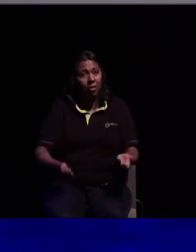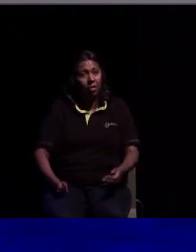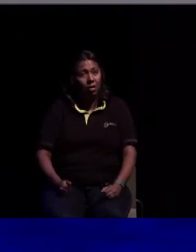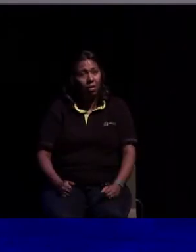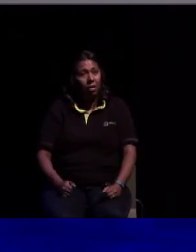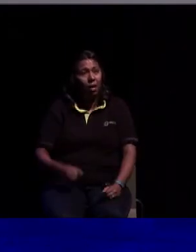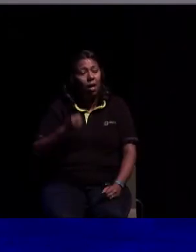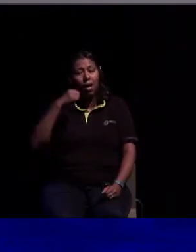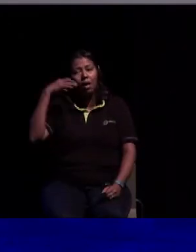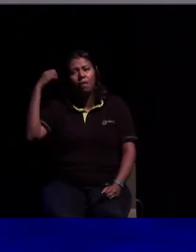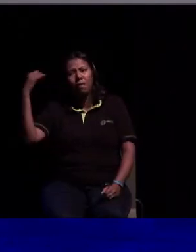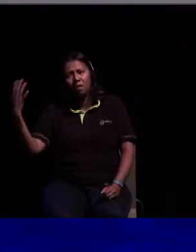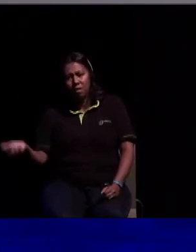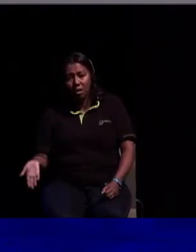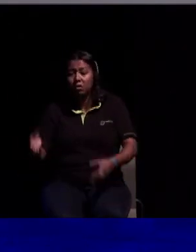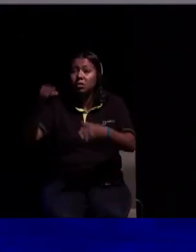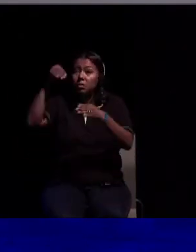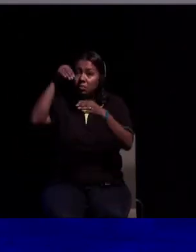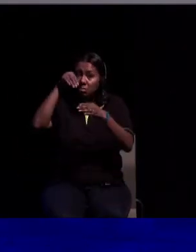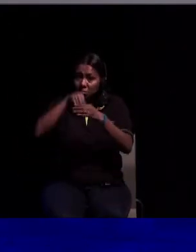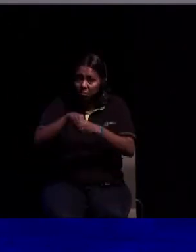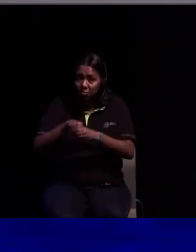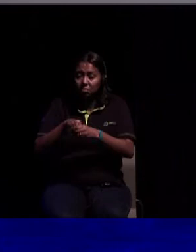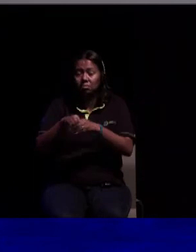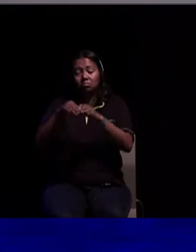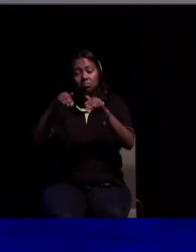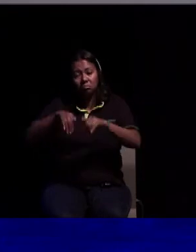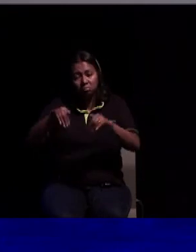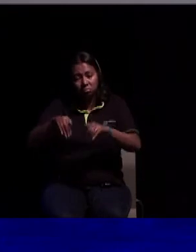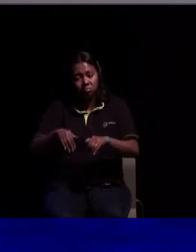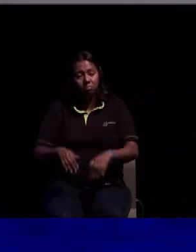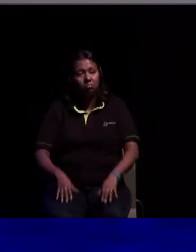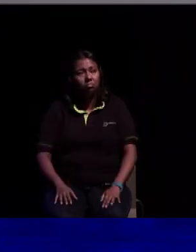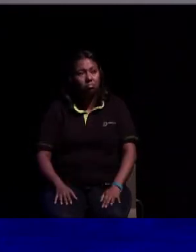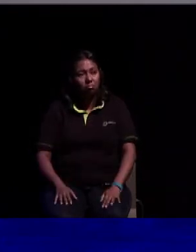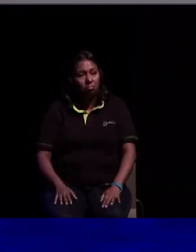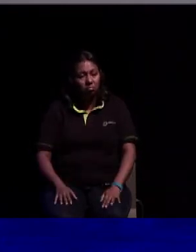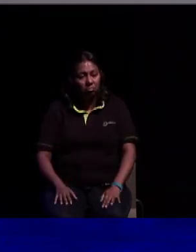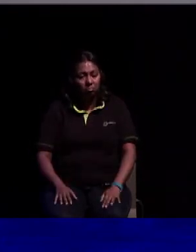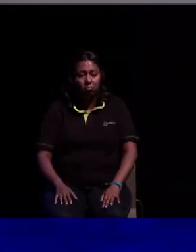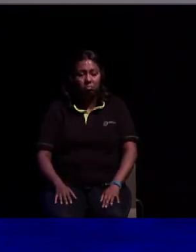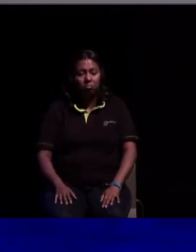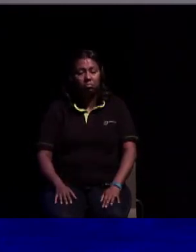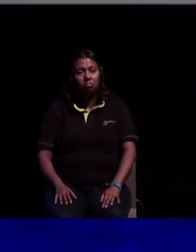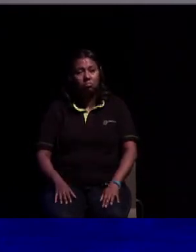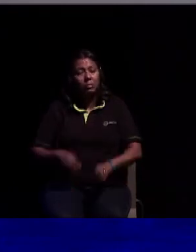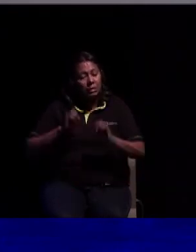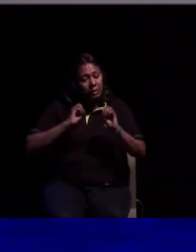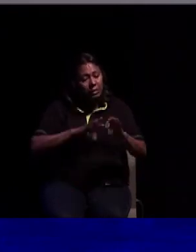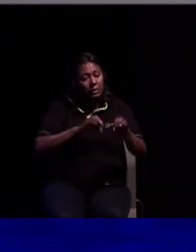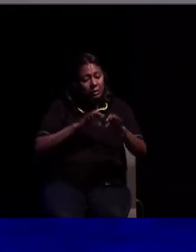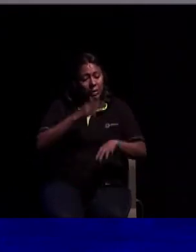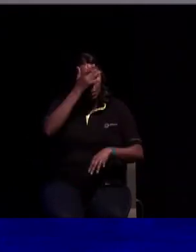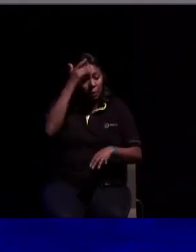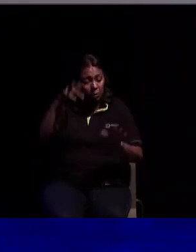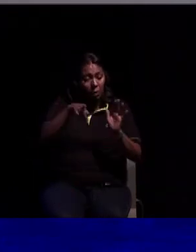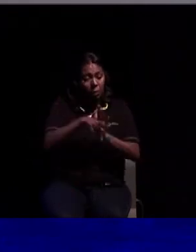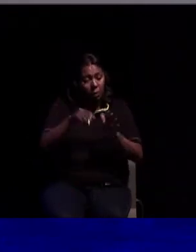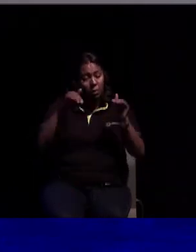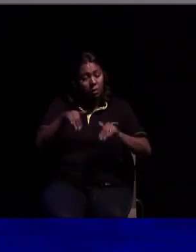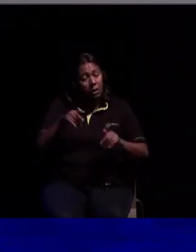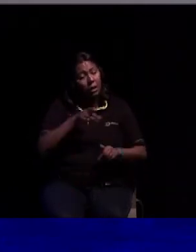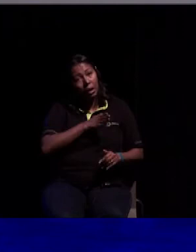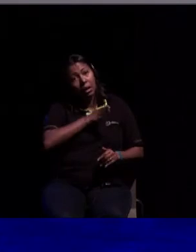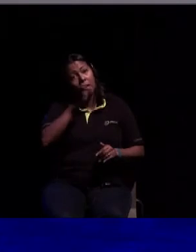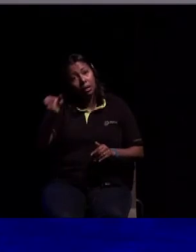market and educating the Australian consumer to appreciate those products and to foster it. And particularly what I see, and